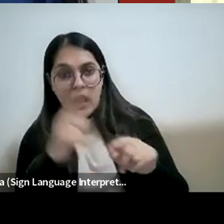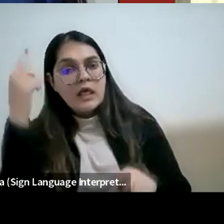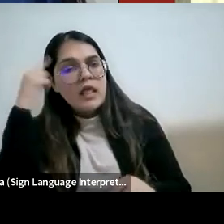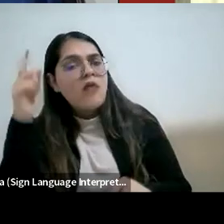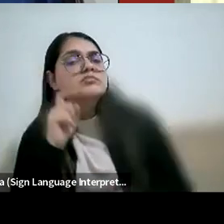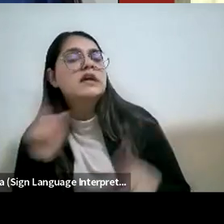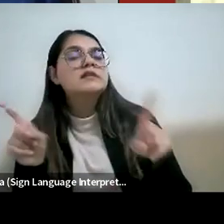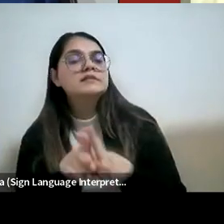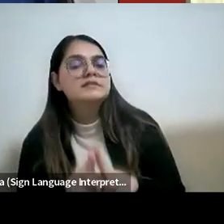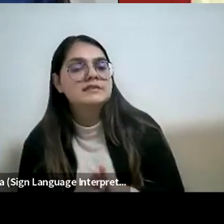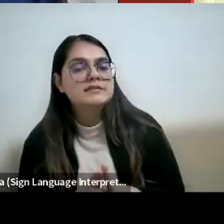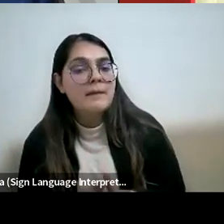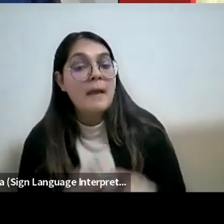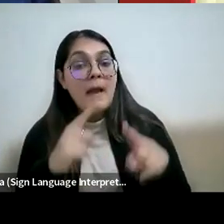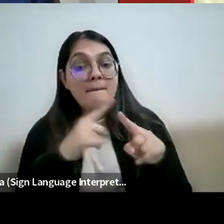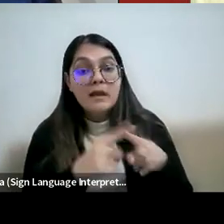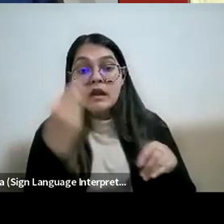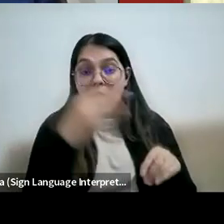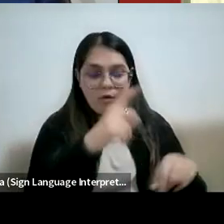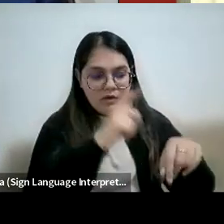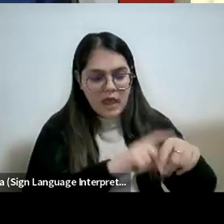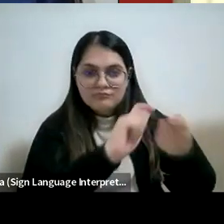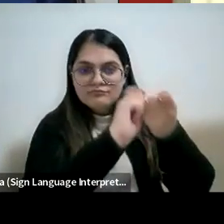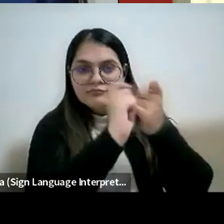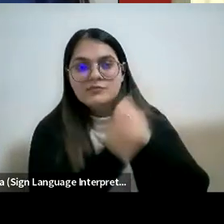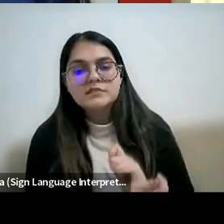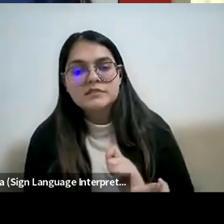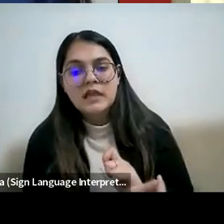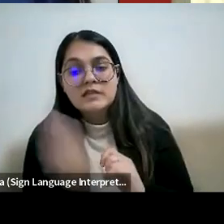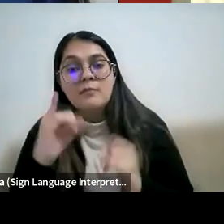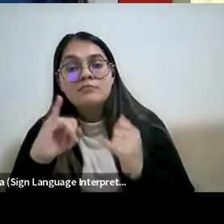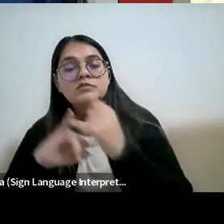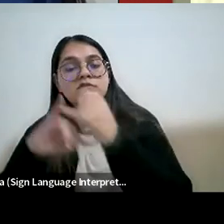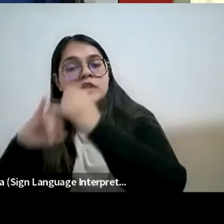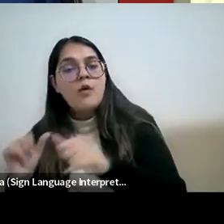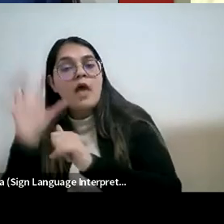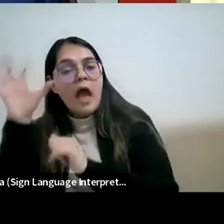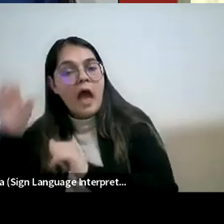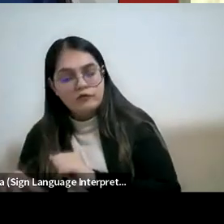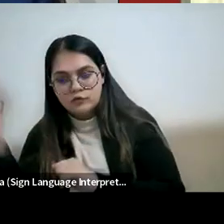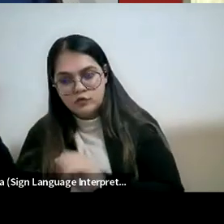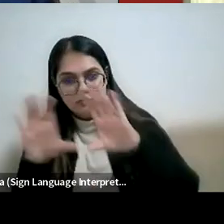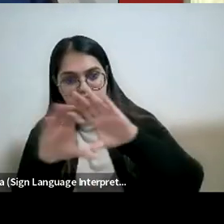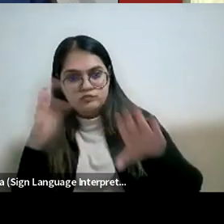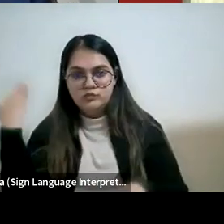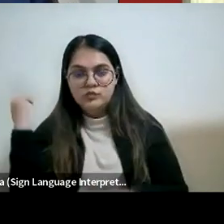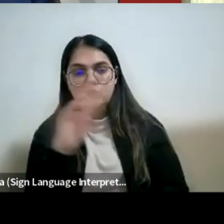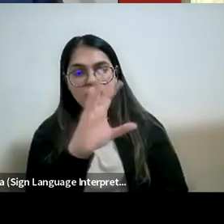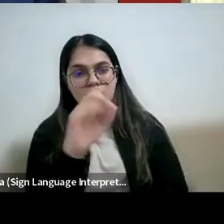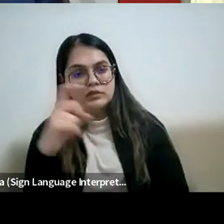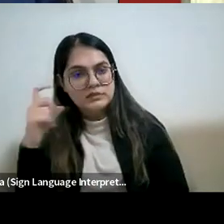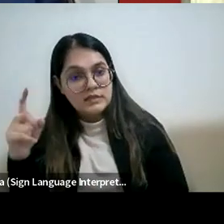provisions. Whereas now you see the South African constitution, which has come into existence in 2007,